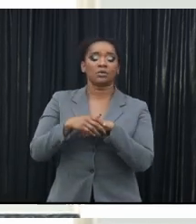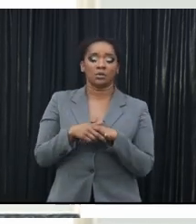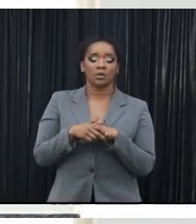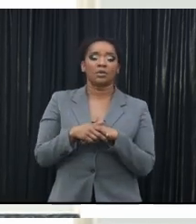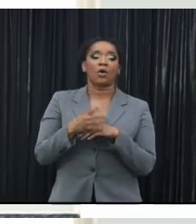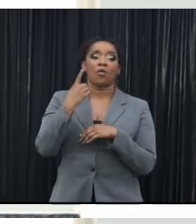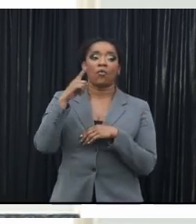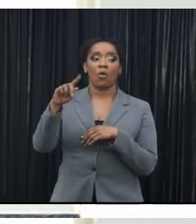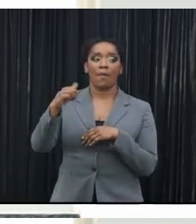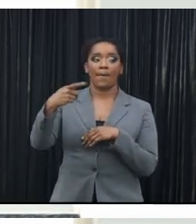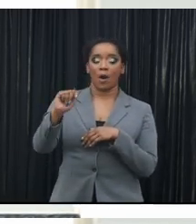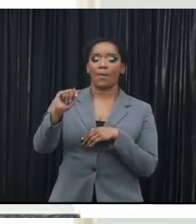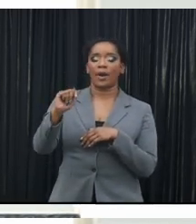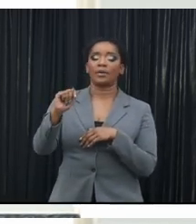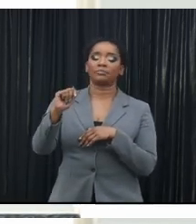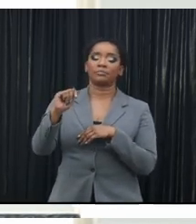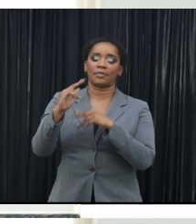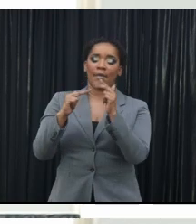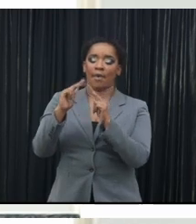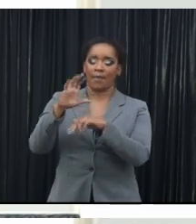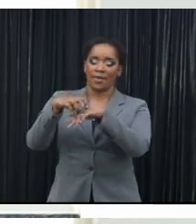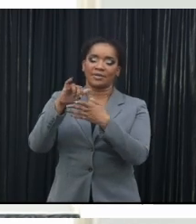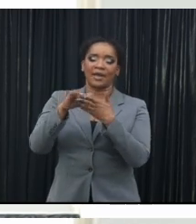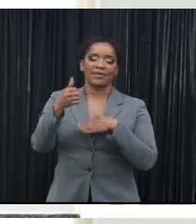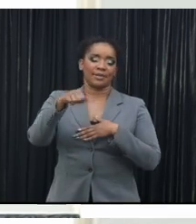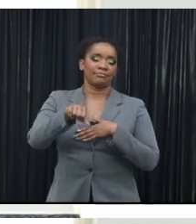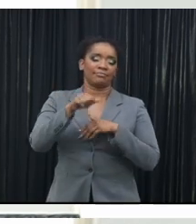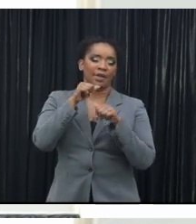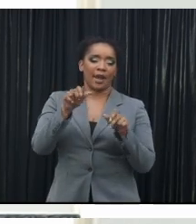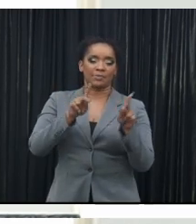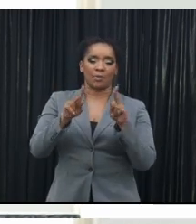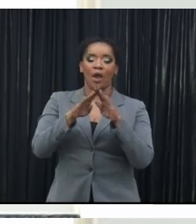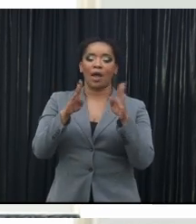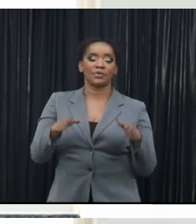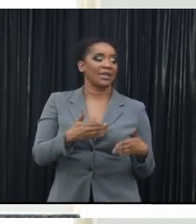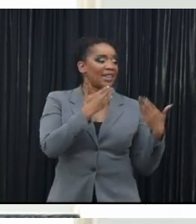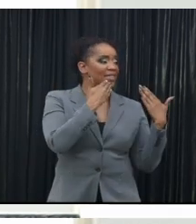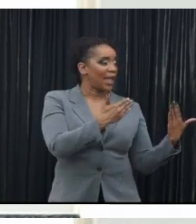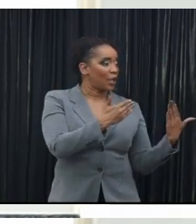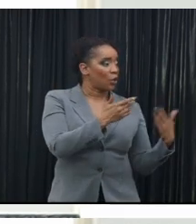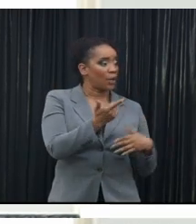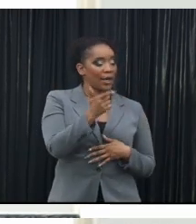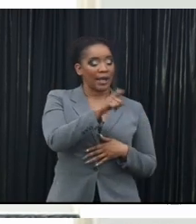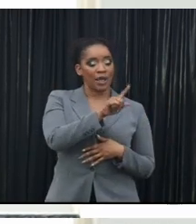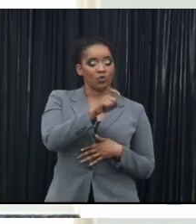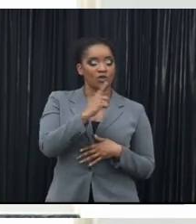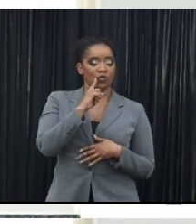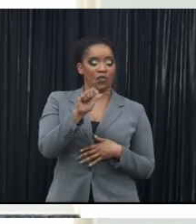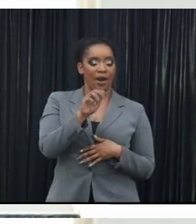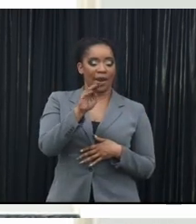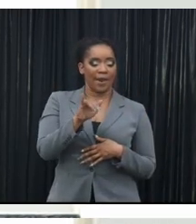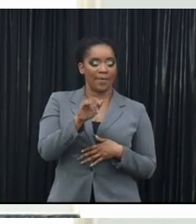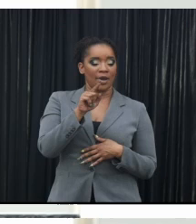complex denies people housing. Thank you, Nedra. Next question is for Amy Nelson. Nedra did touch a little